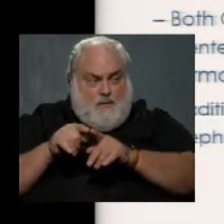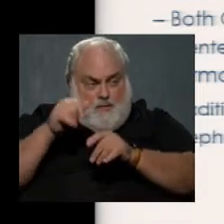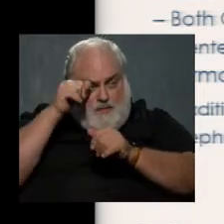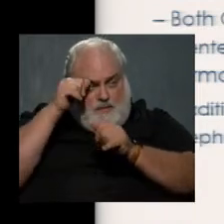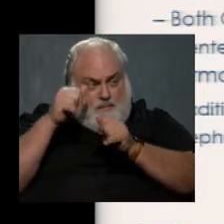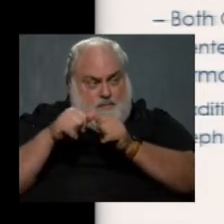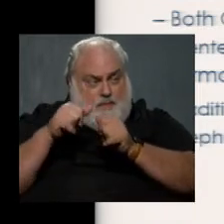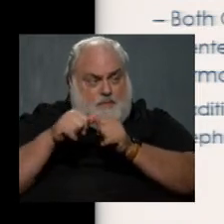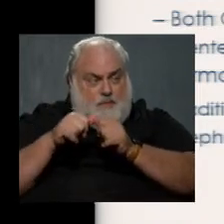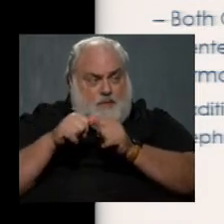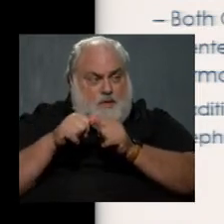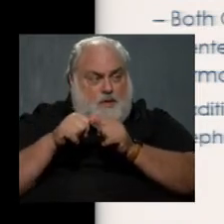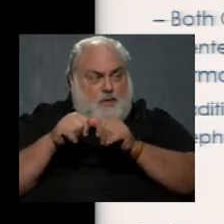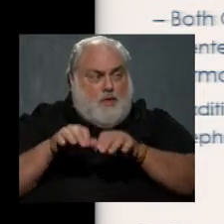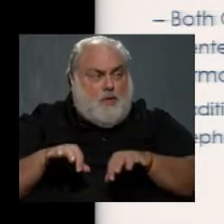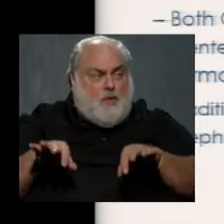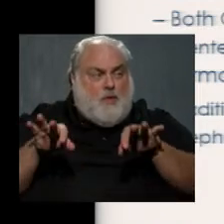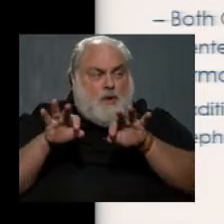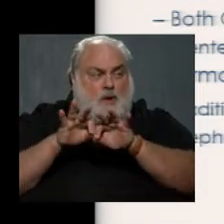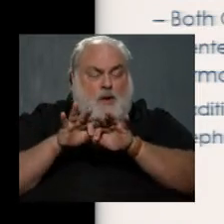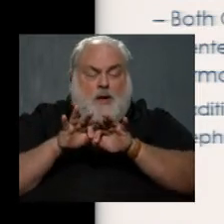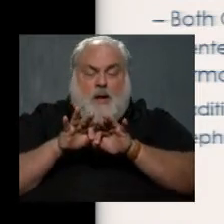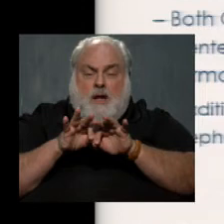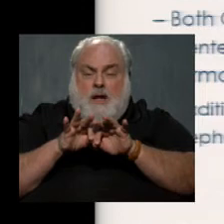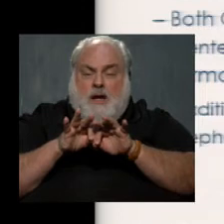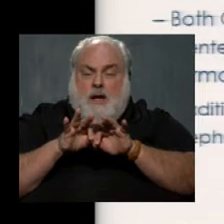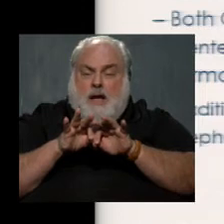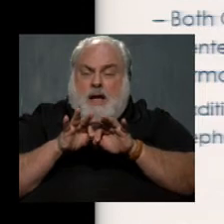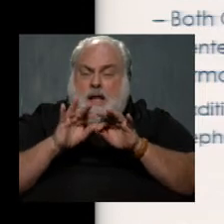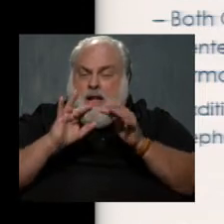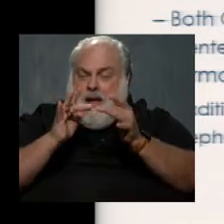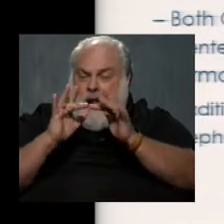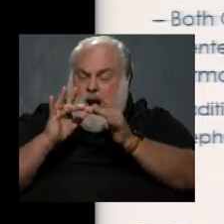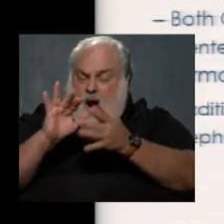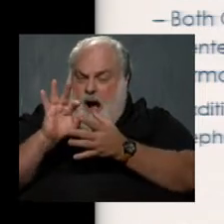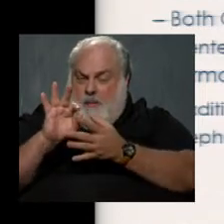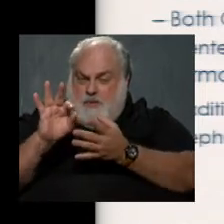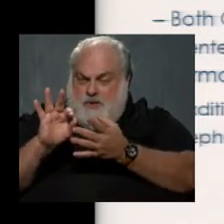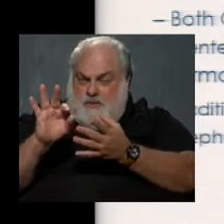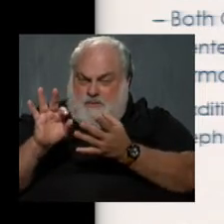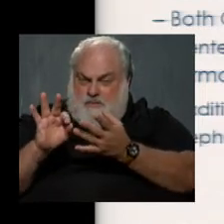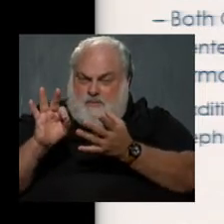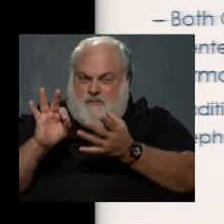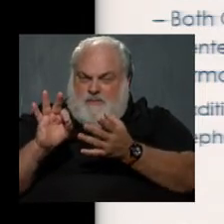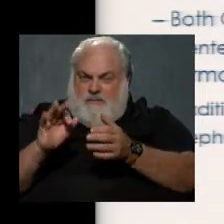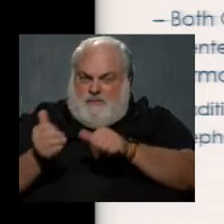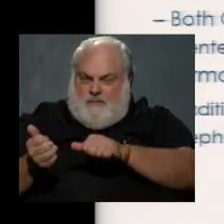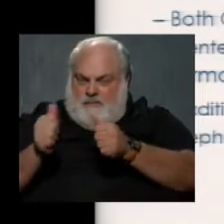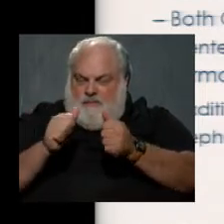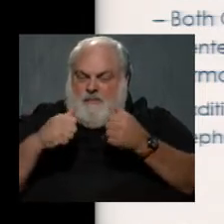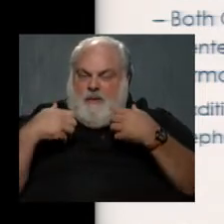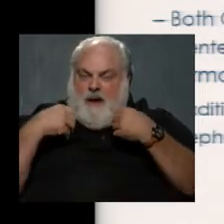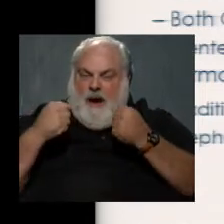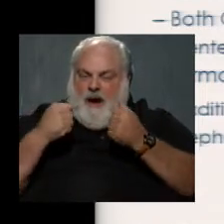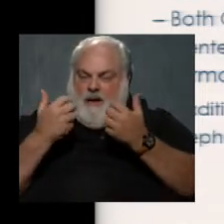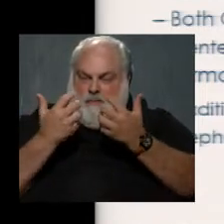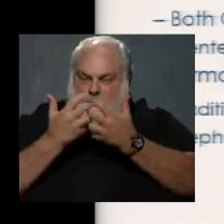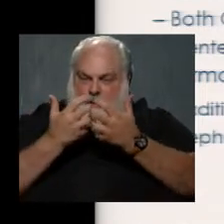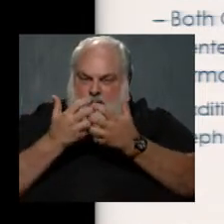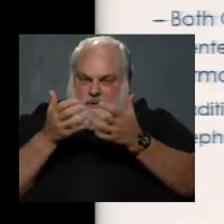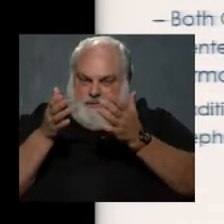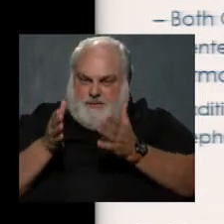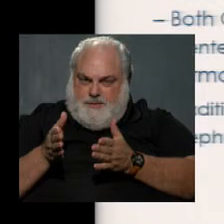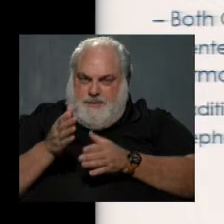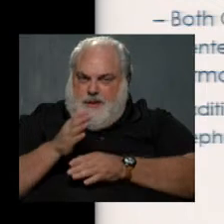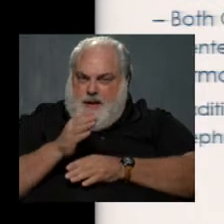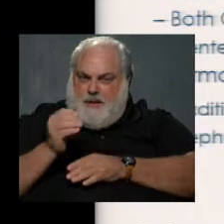remember, the clinically integrated network options. Both Baptist Health Physician Partners